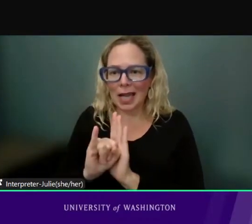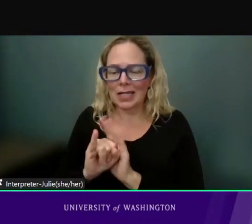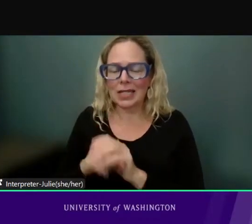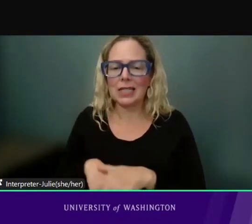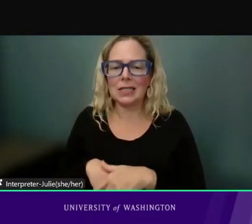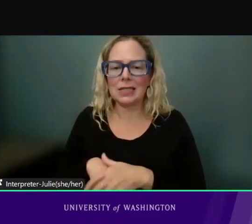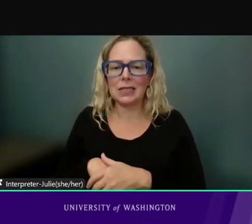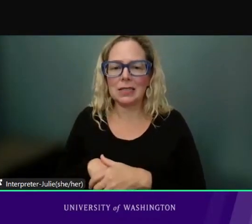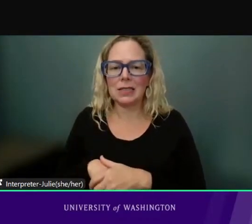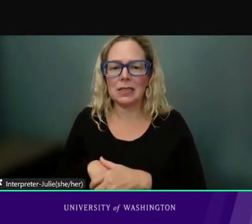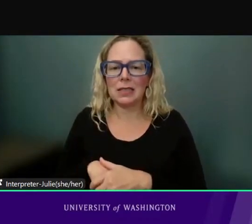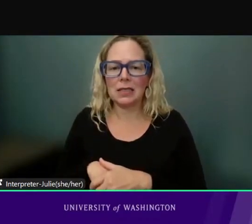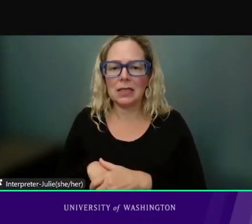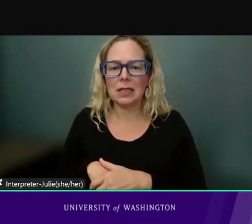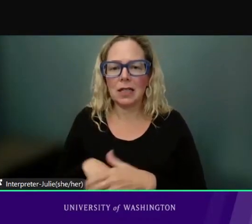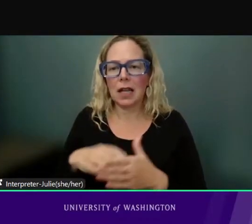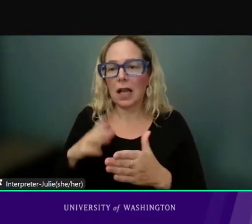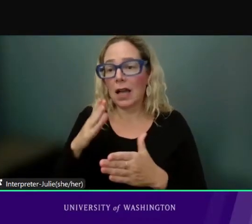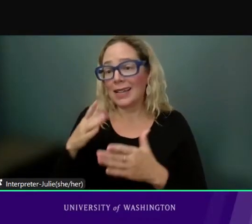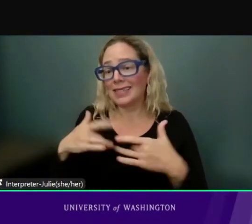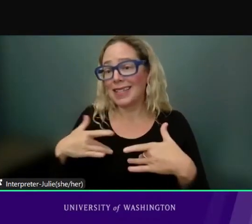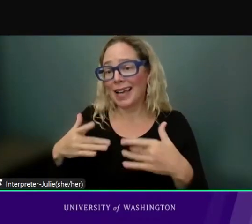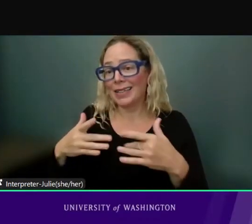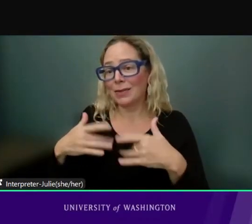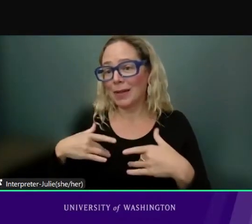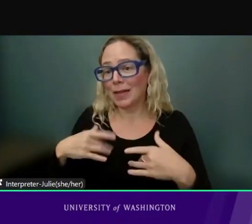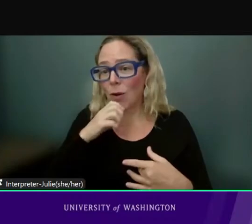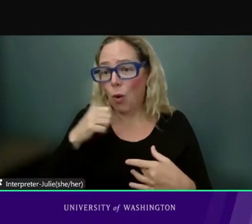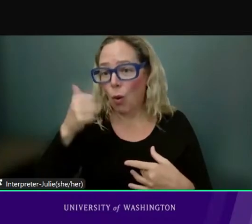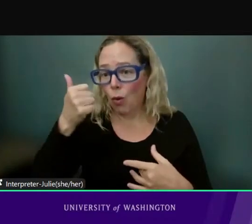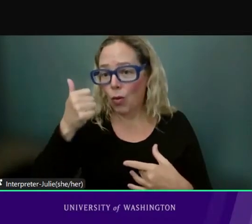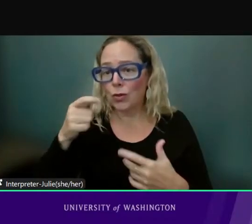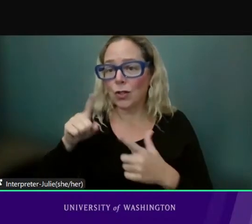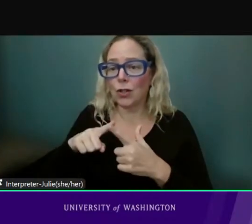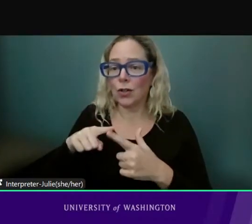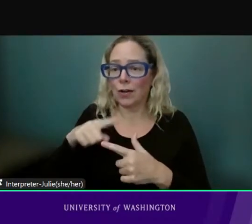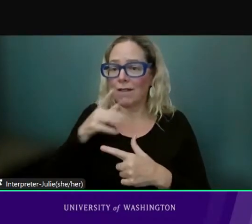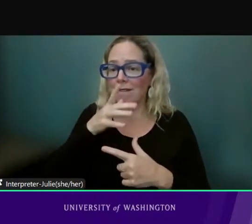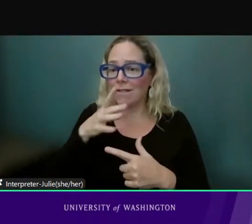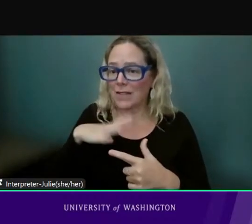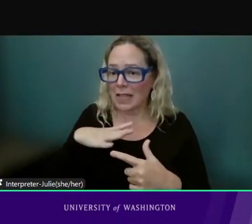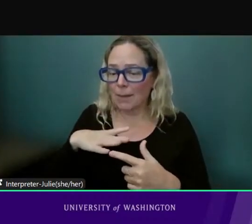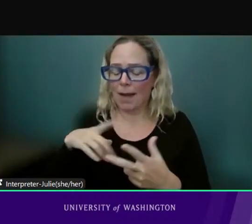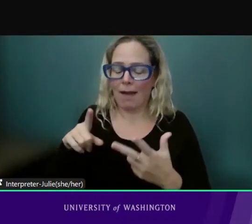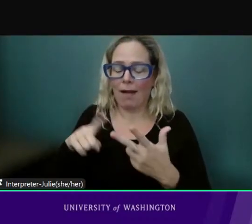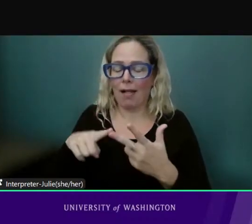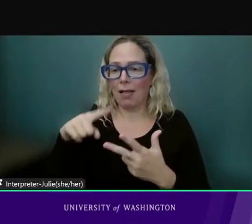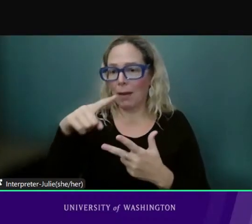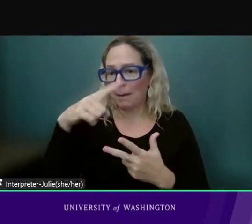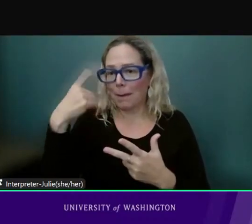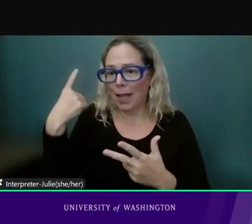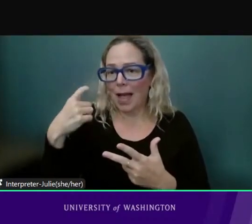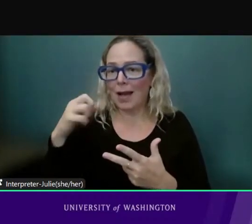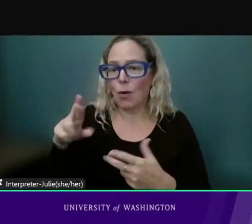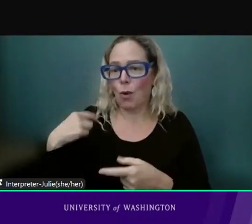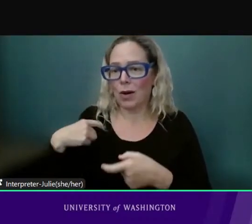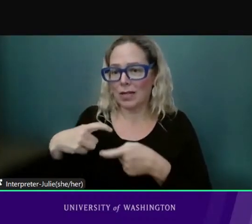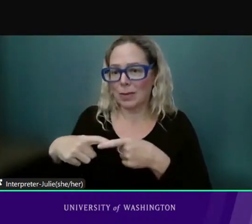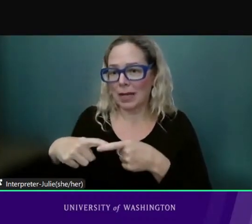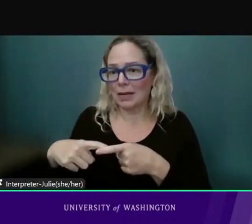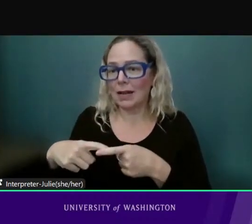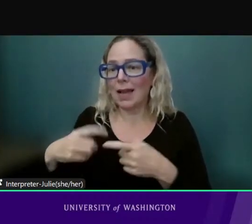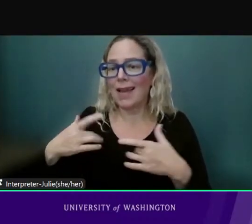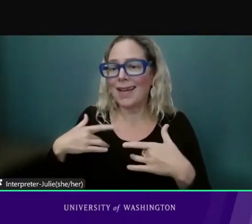were significantly older, more likely to be female, Black, and Hispanic, and more likely to have lower levels